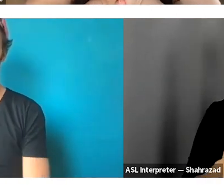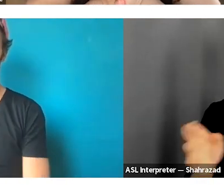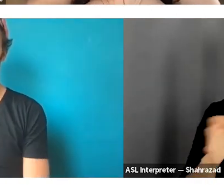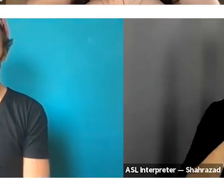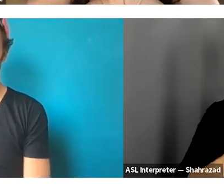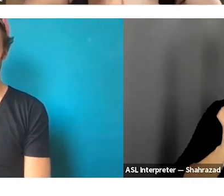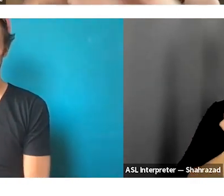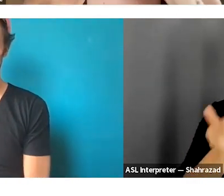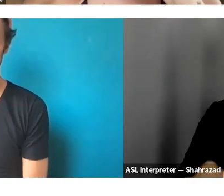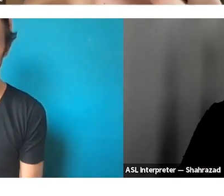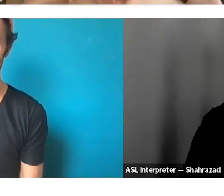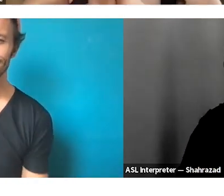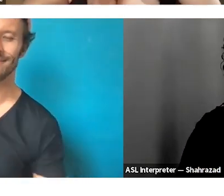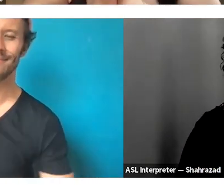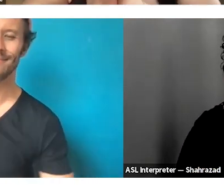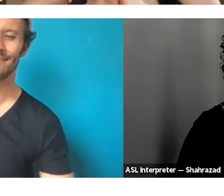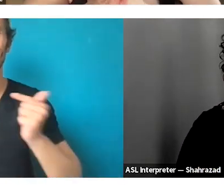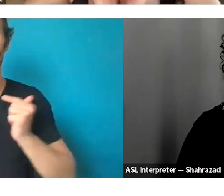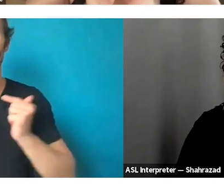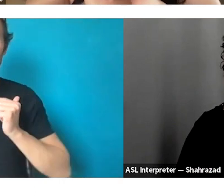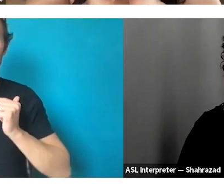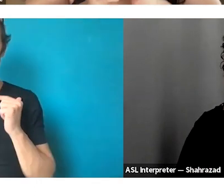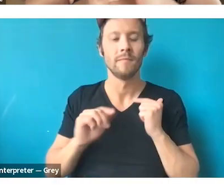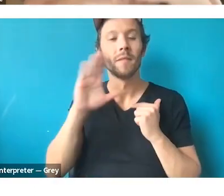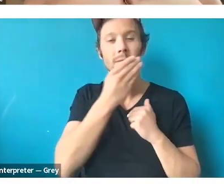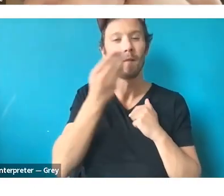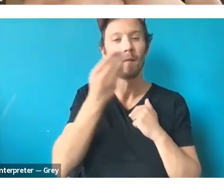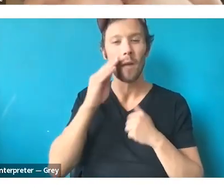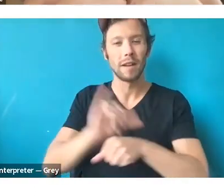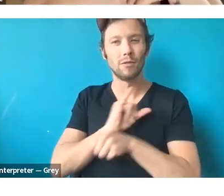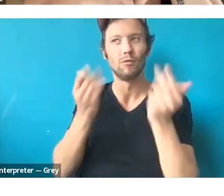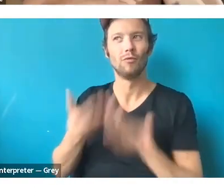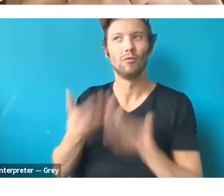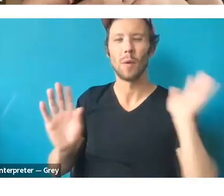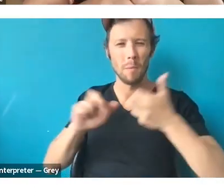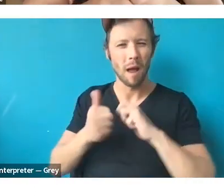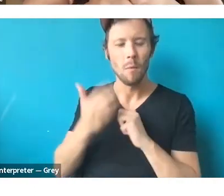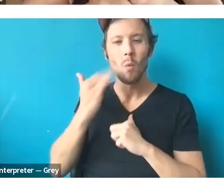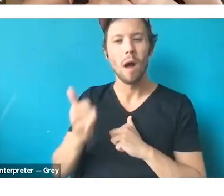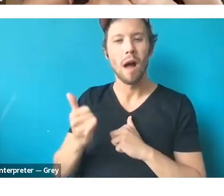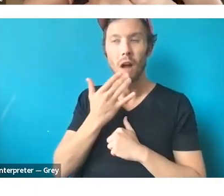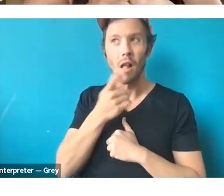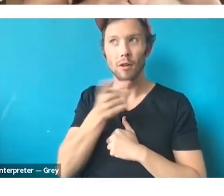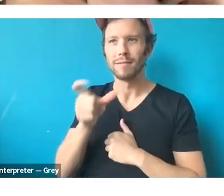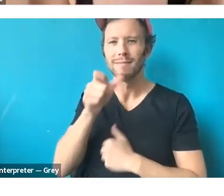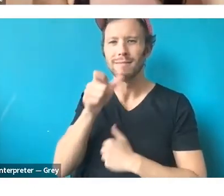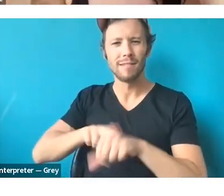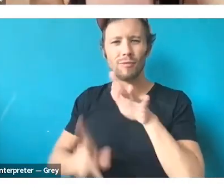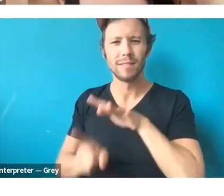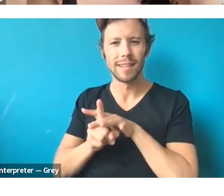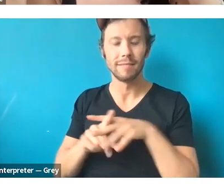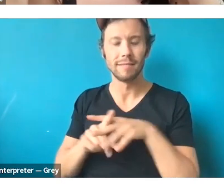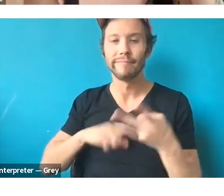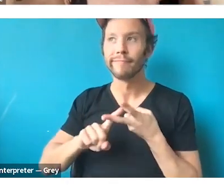seeds are altered. You know, there's a lot of pesticides involved into the flower industry, things we don't think about, right? We're like,